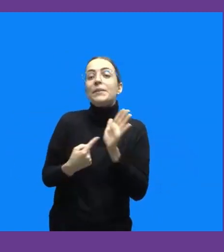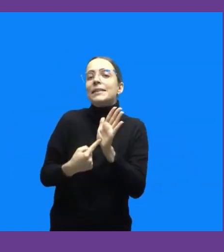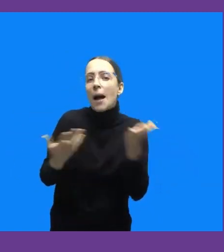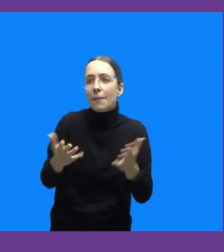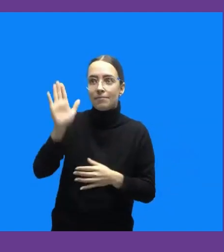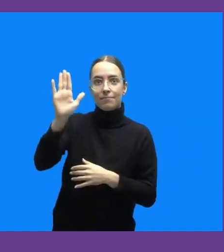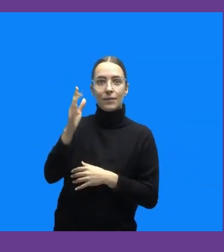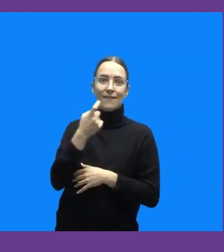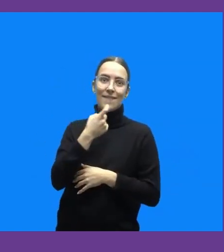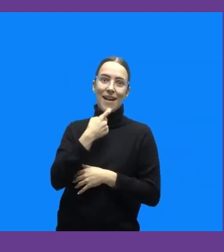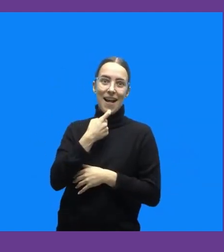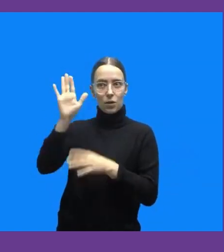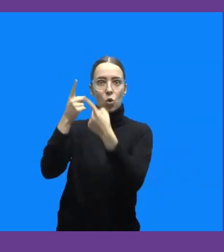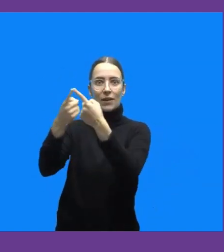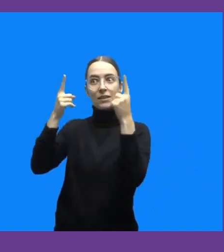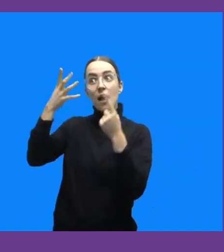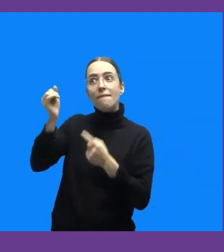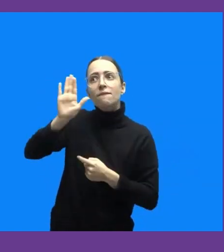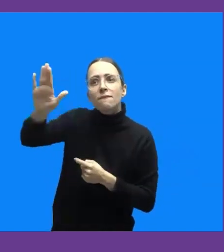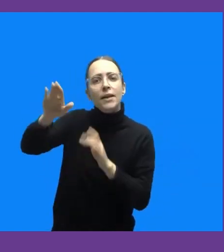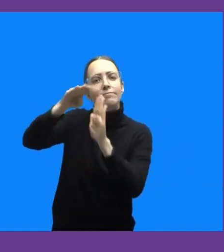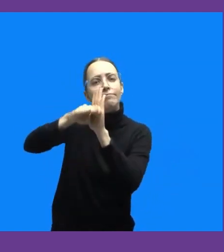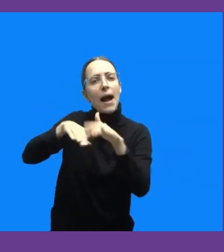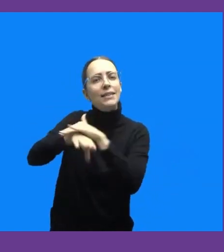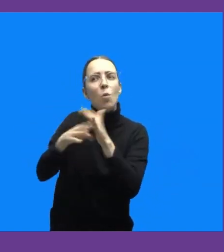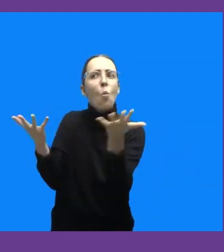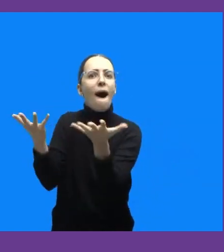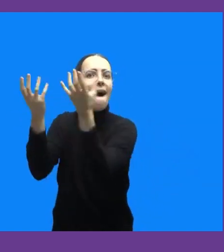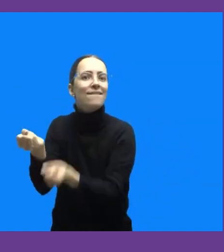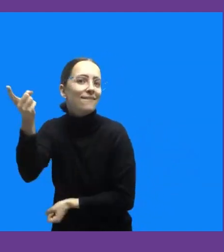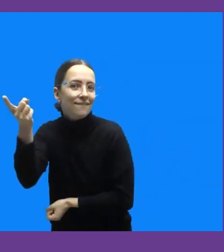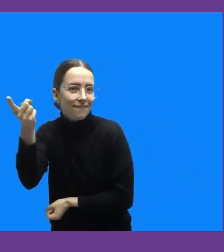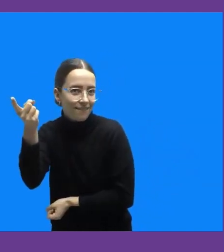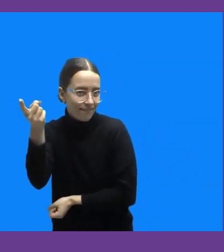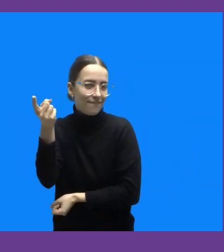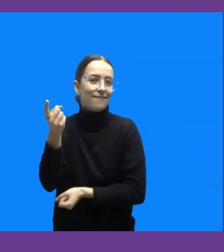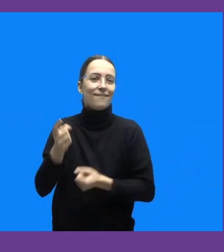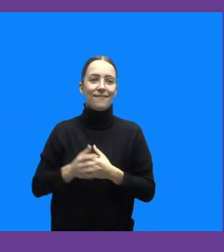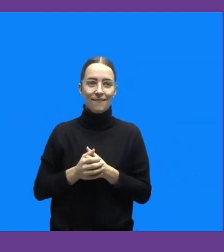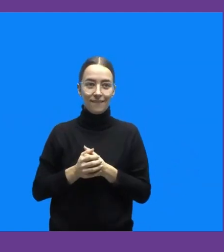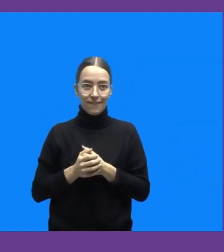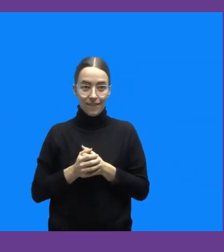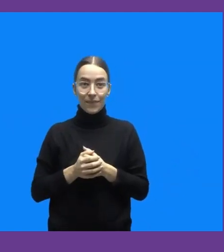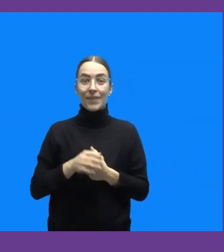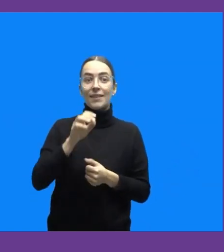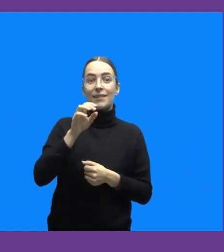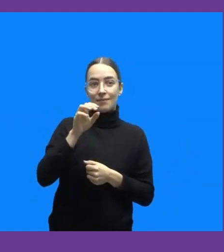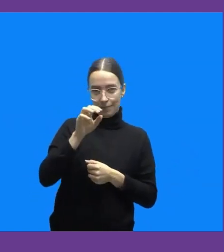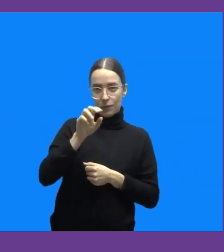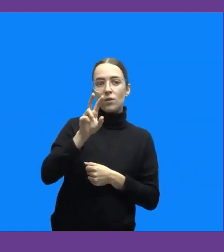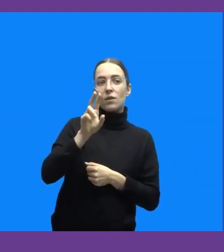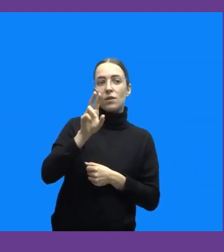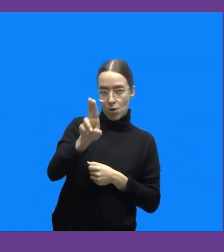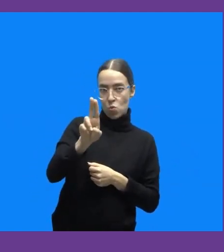is that we had representation of most of the countries of the European Union. So that was a